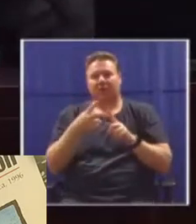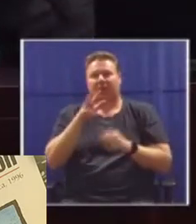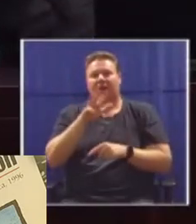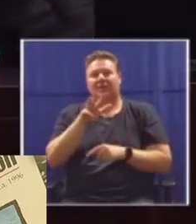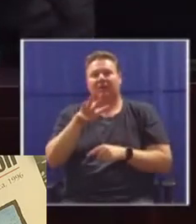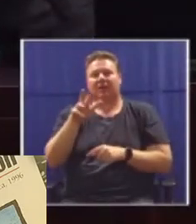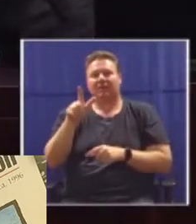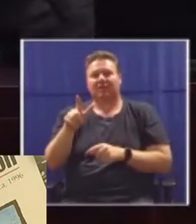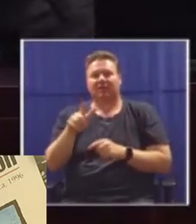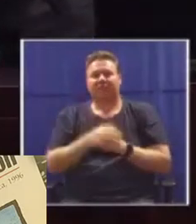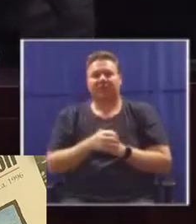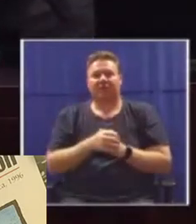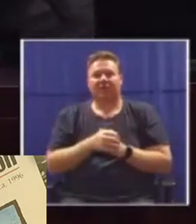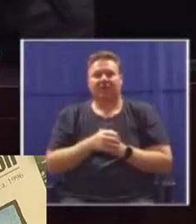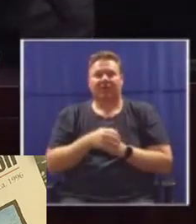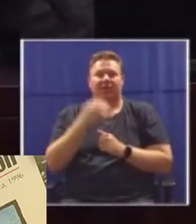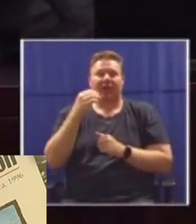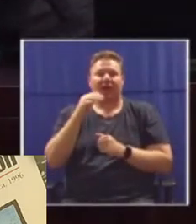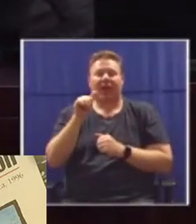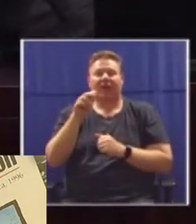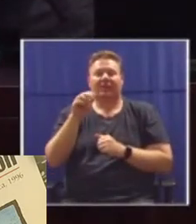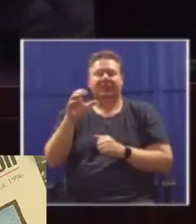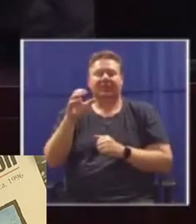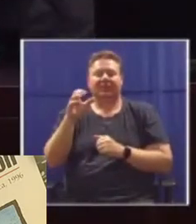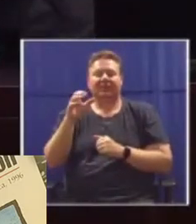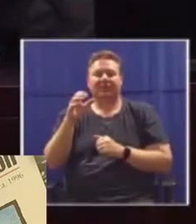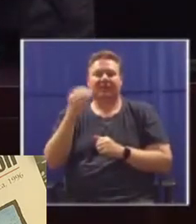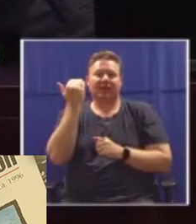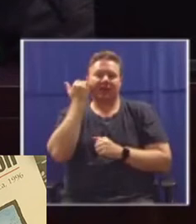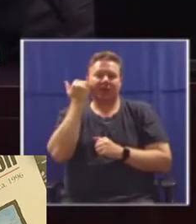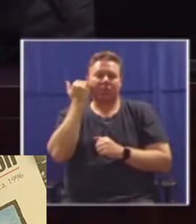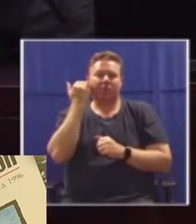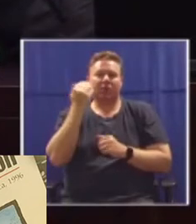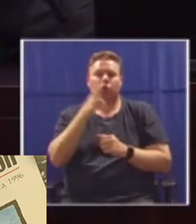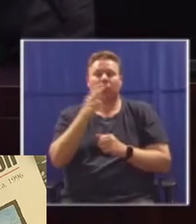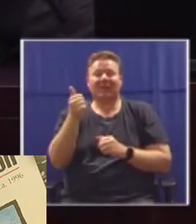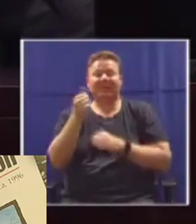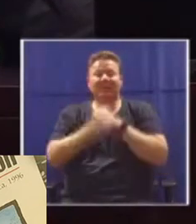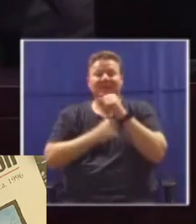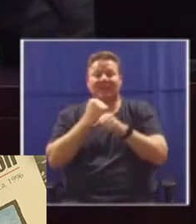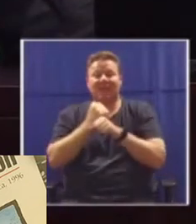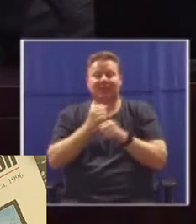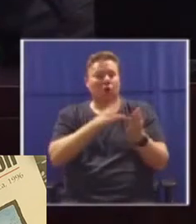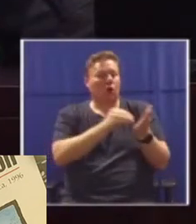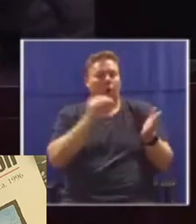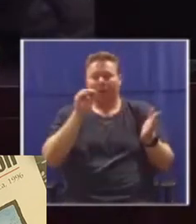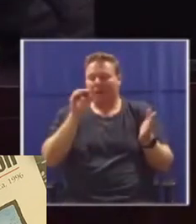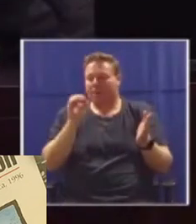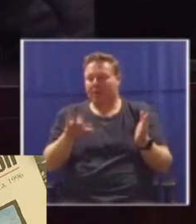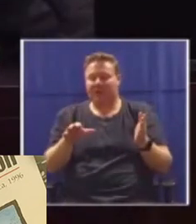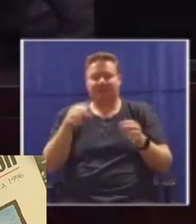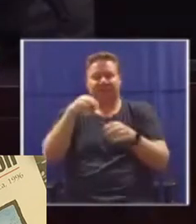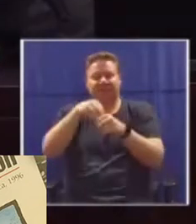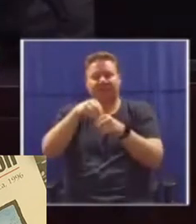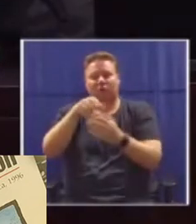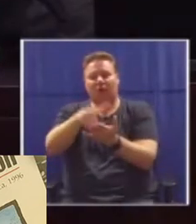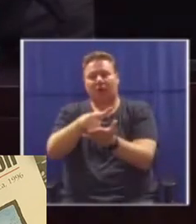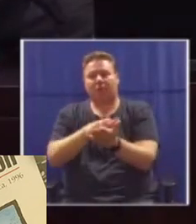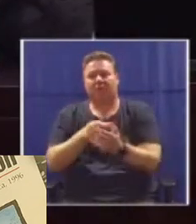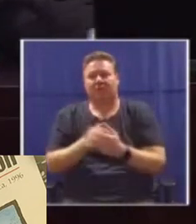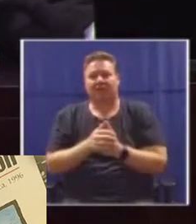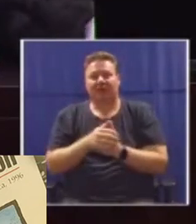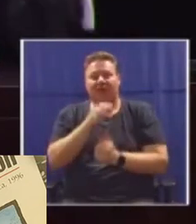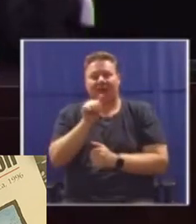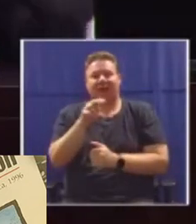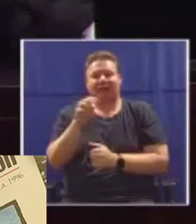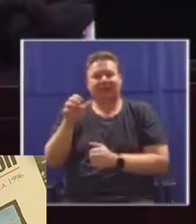1997. No. It took the ANC government 26 years to just copy and paste these protocols into our legislation. Talk about ANC